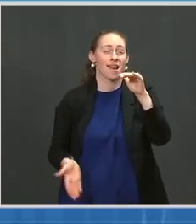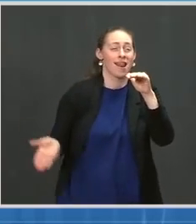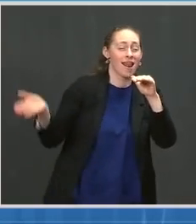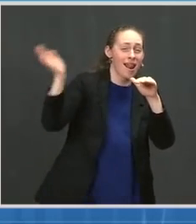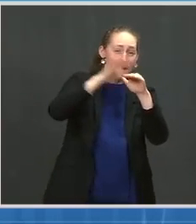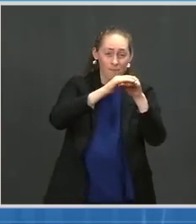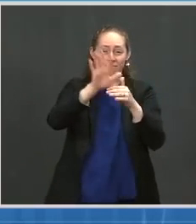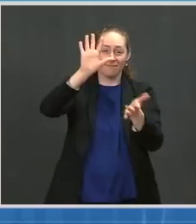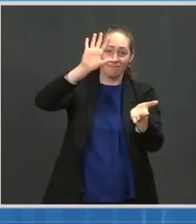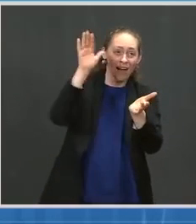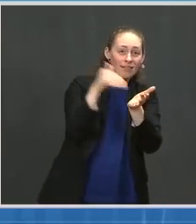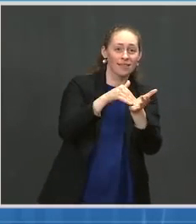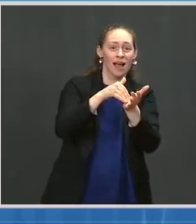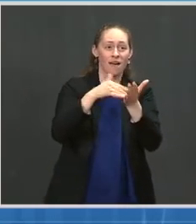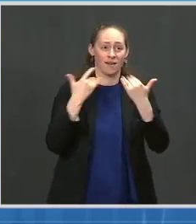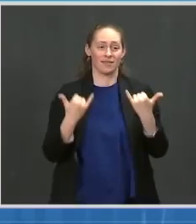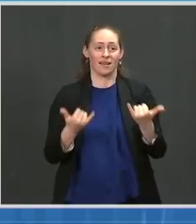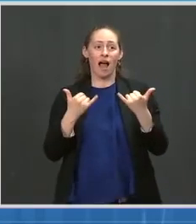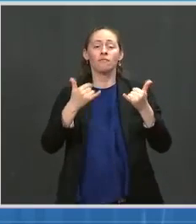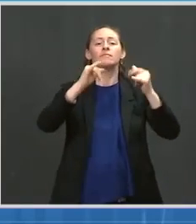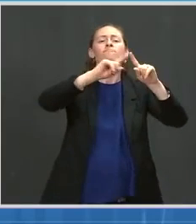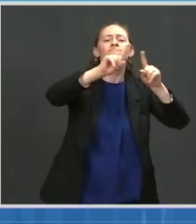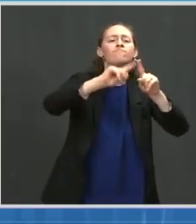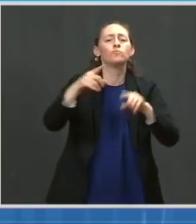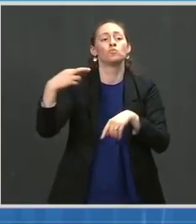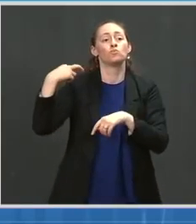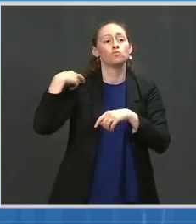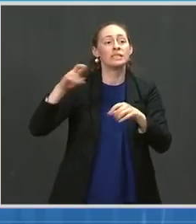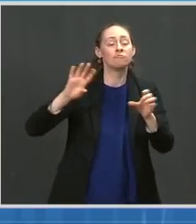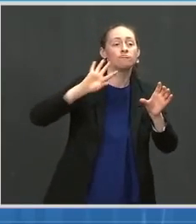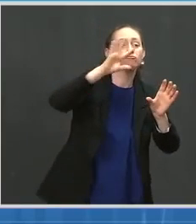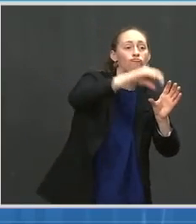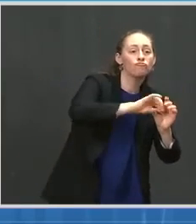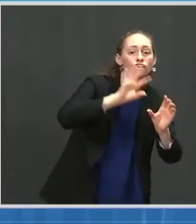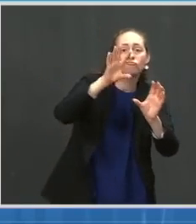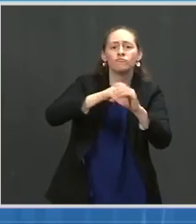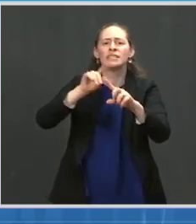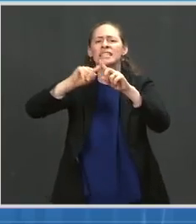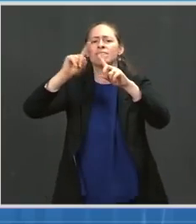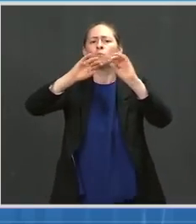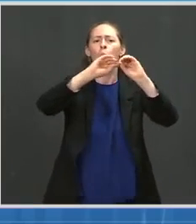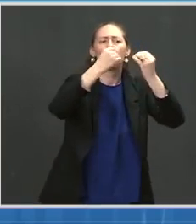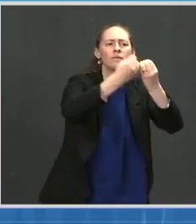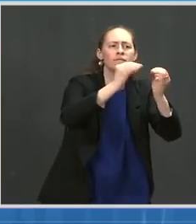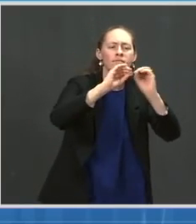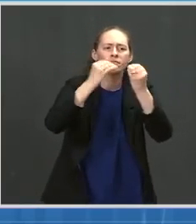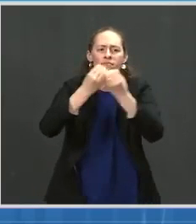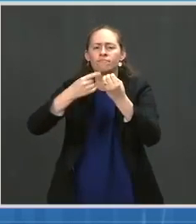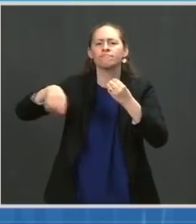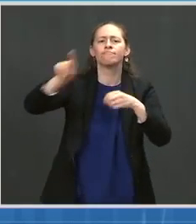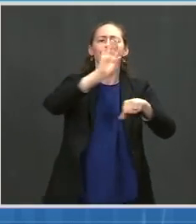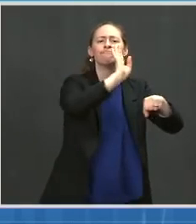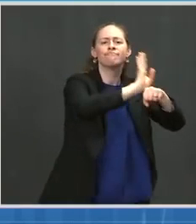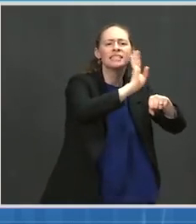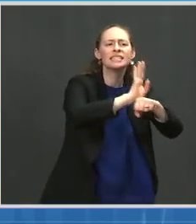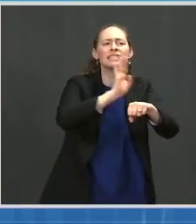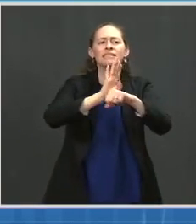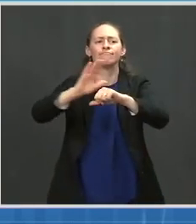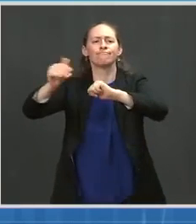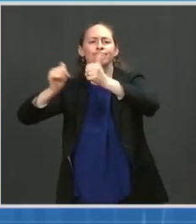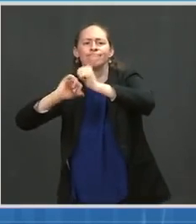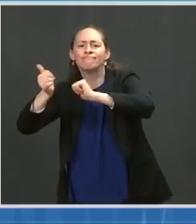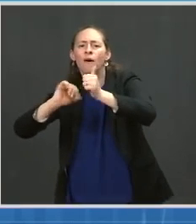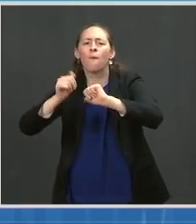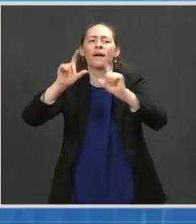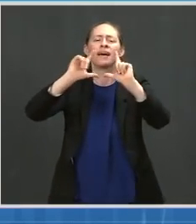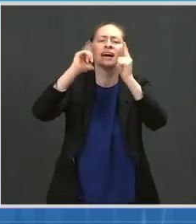include faith-based organizations, civic organizations, industry groups, individuals, health professionals, sports leagues, and so much more. In the